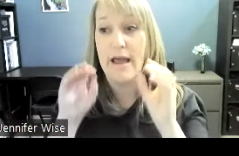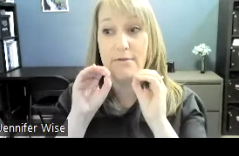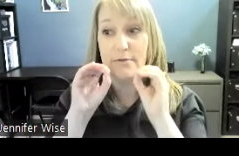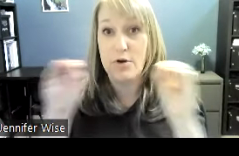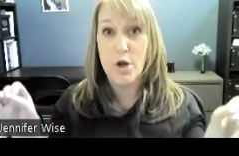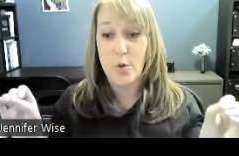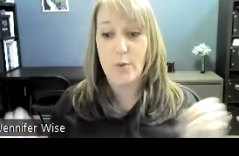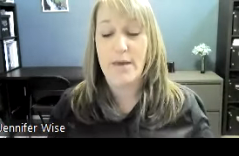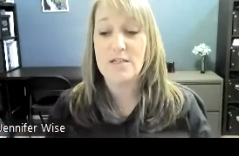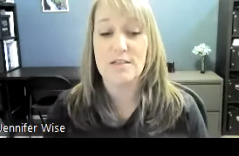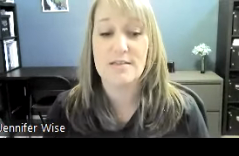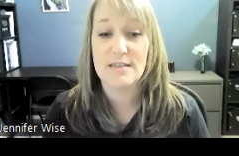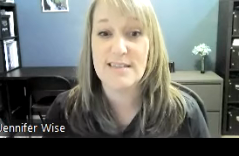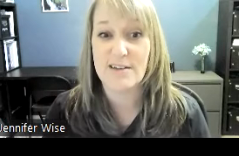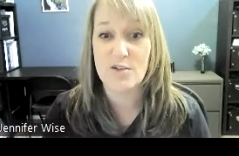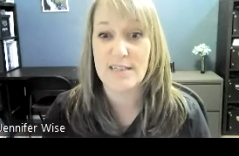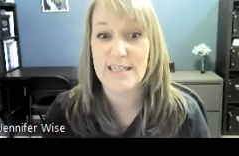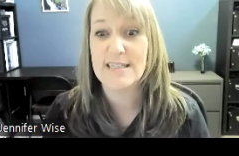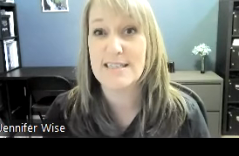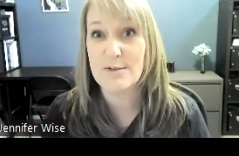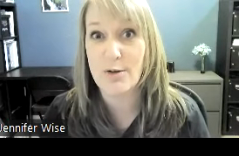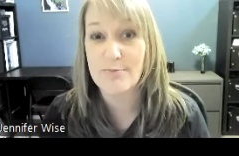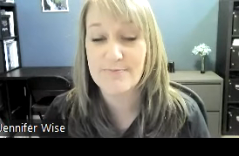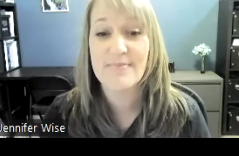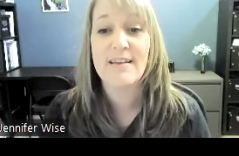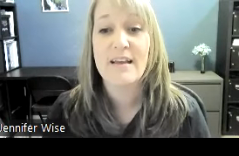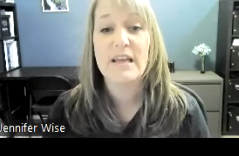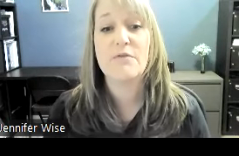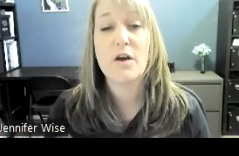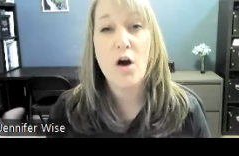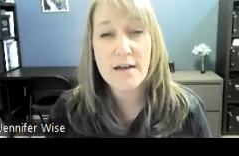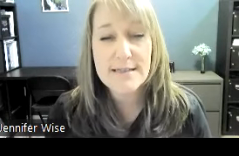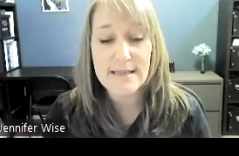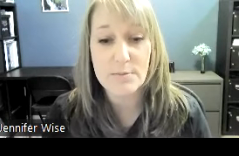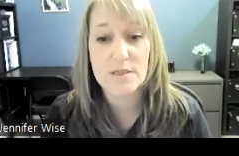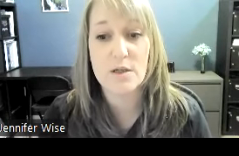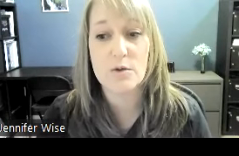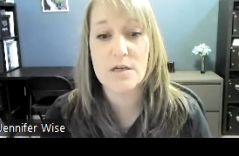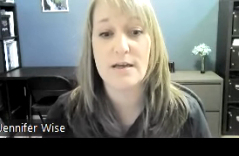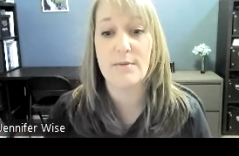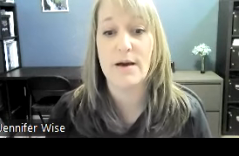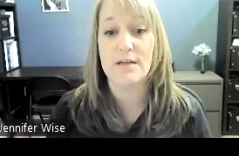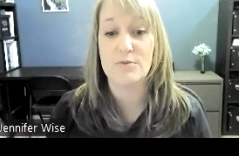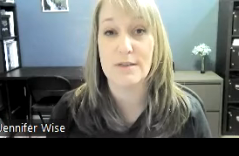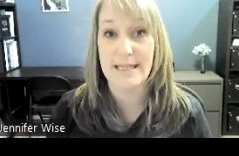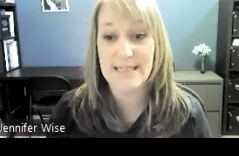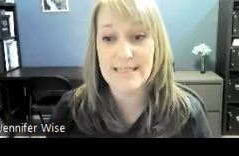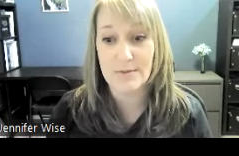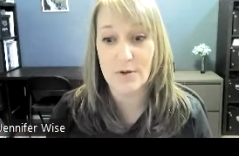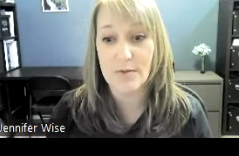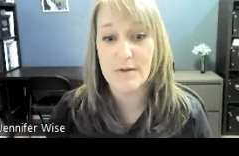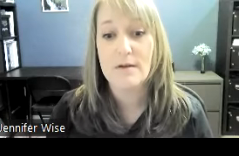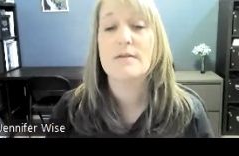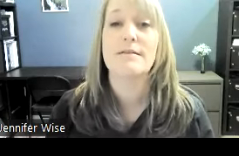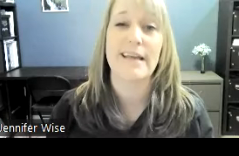dog. I have no patience. It's actually zero. If the concept that you're talking about is related